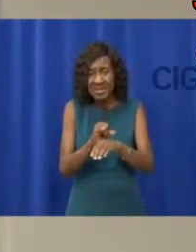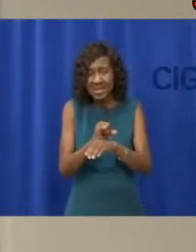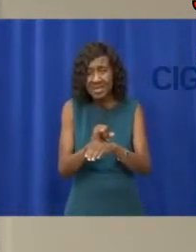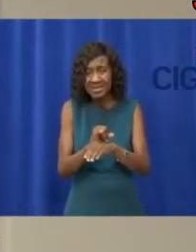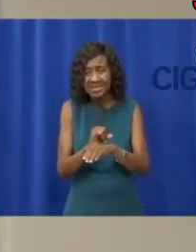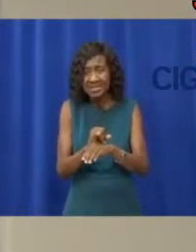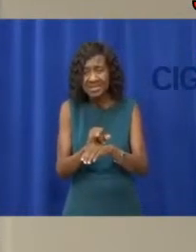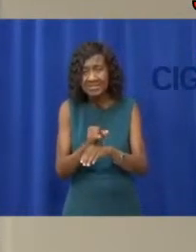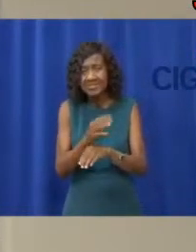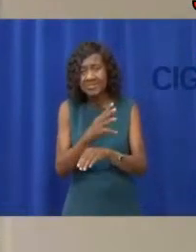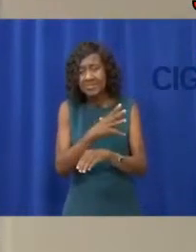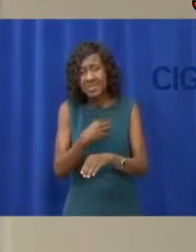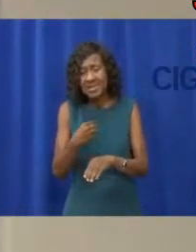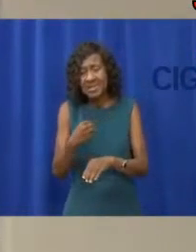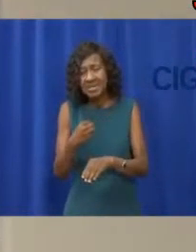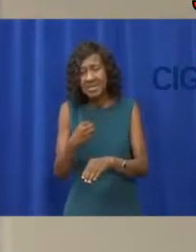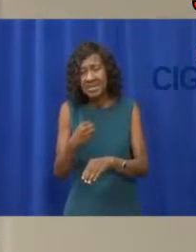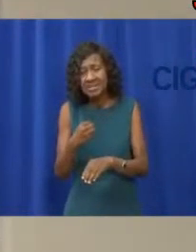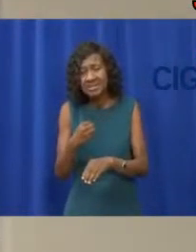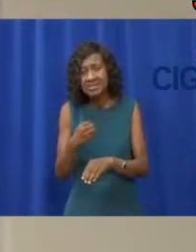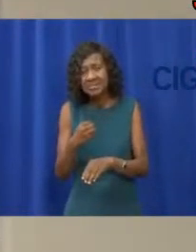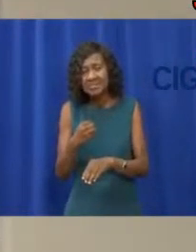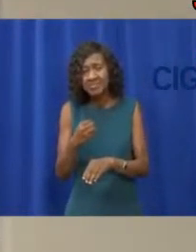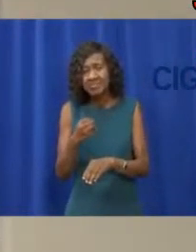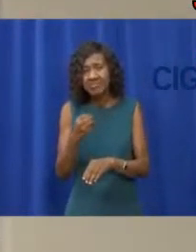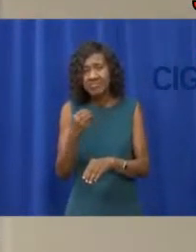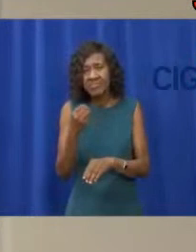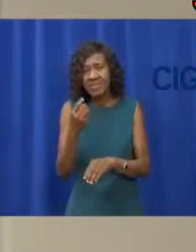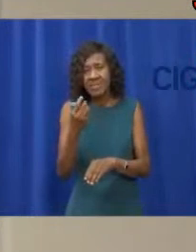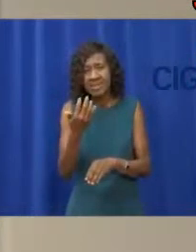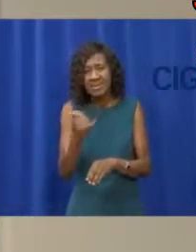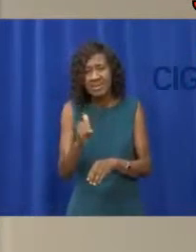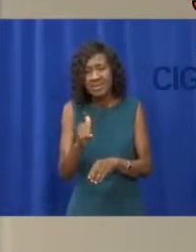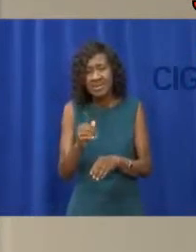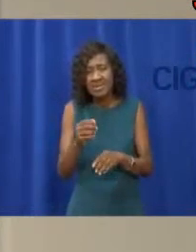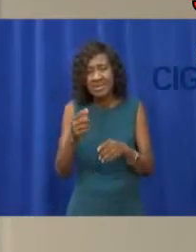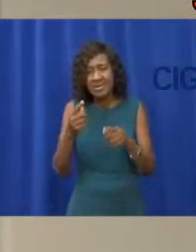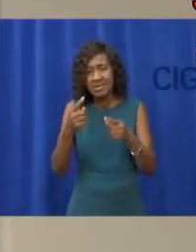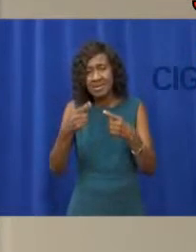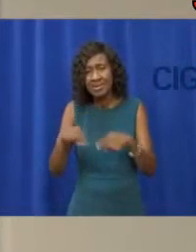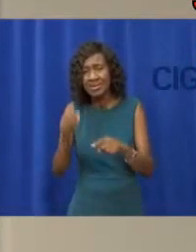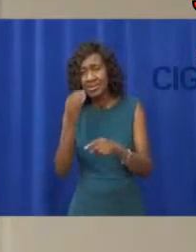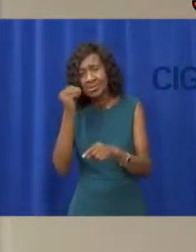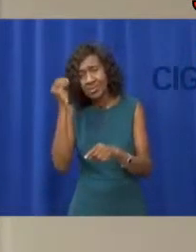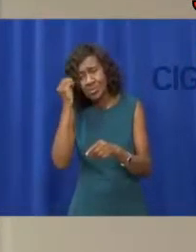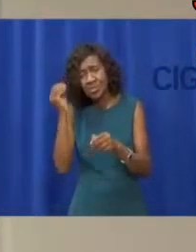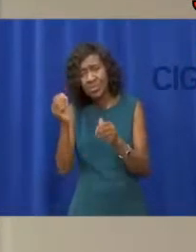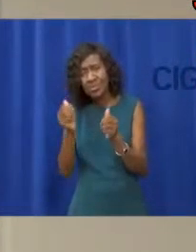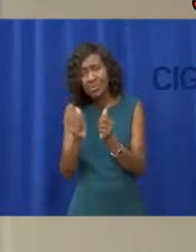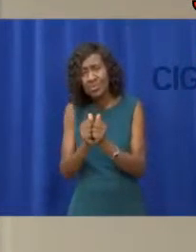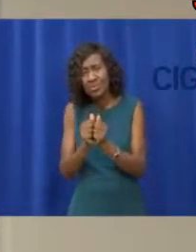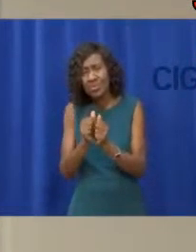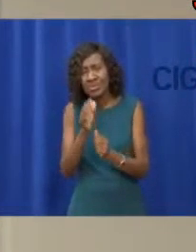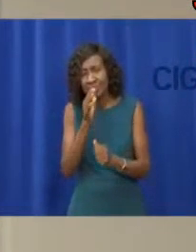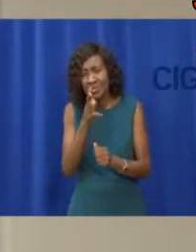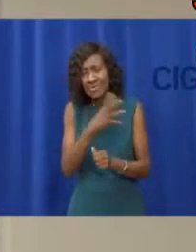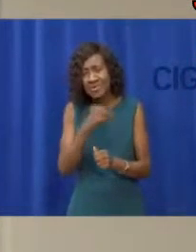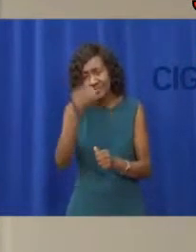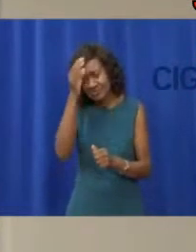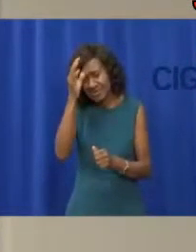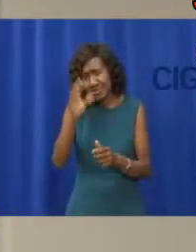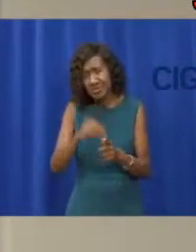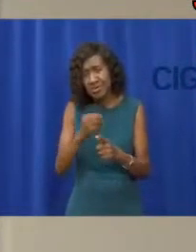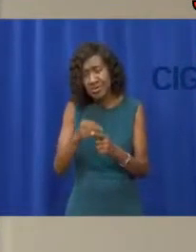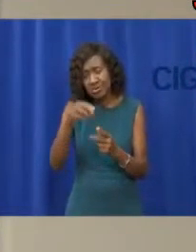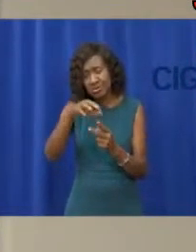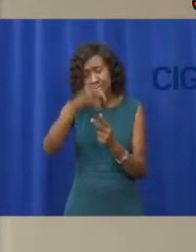known self-isolation where you could either go home with mommy or daddy, or you can choose to go to